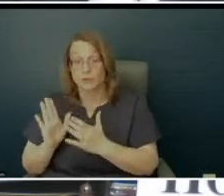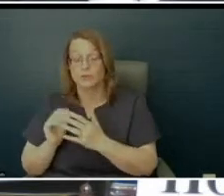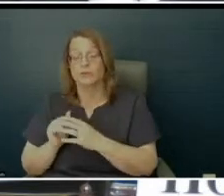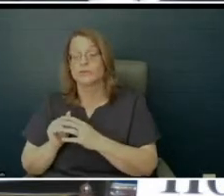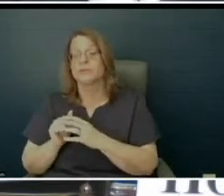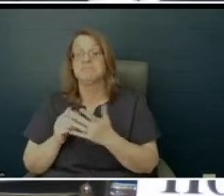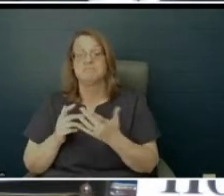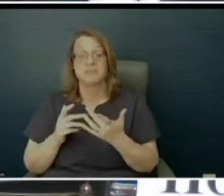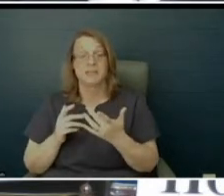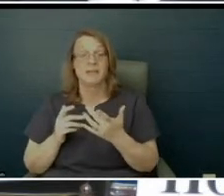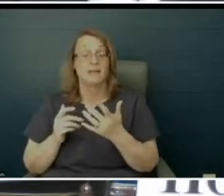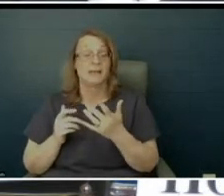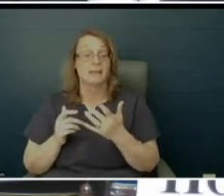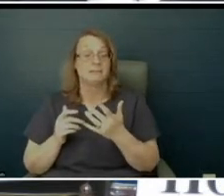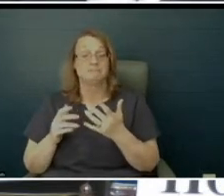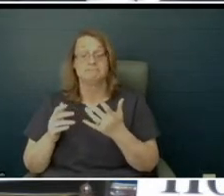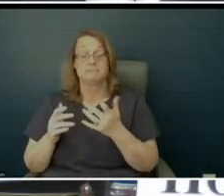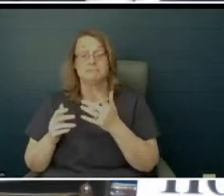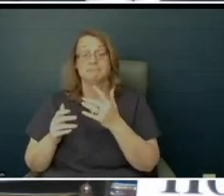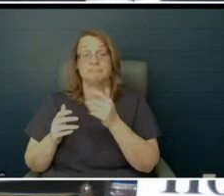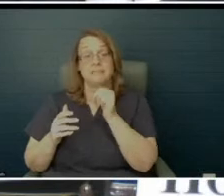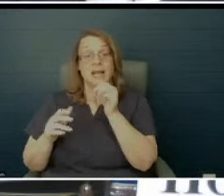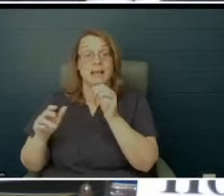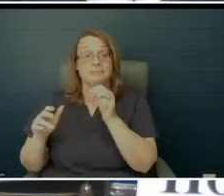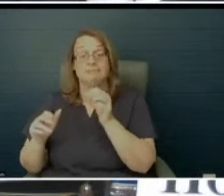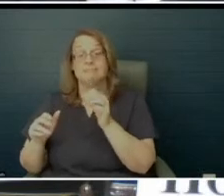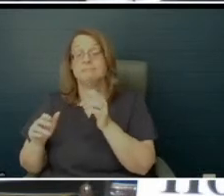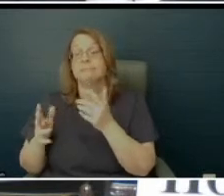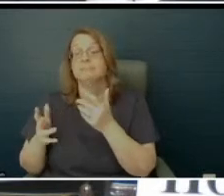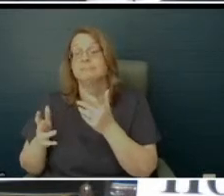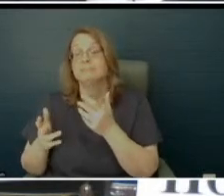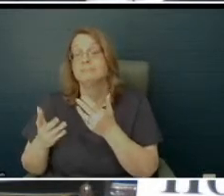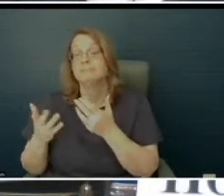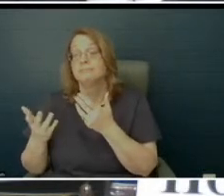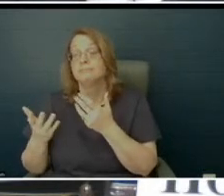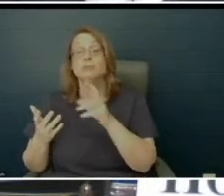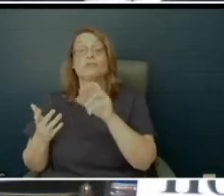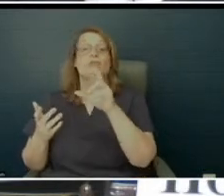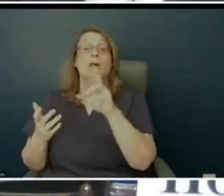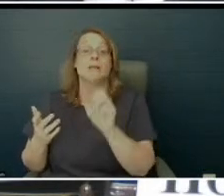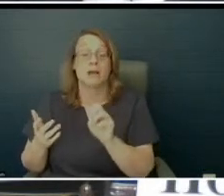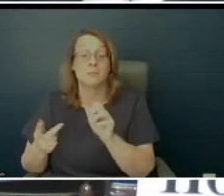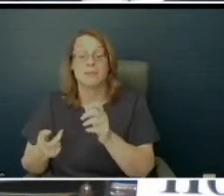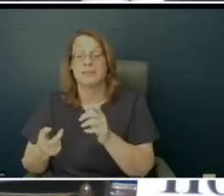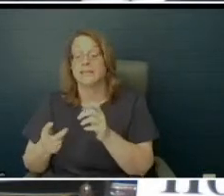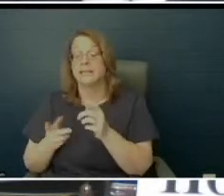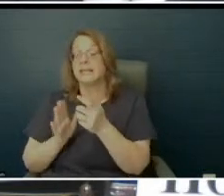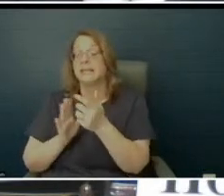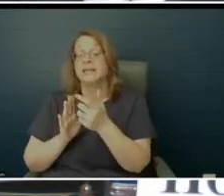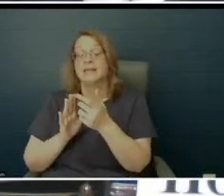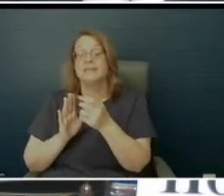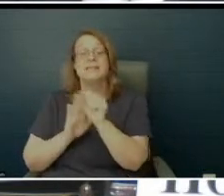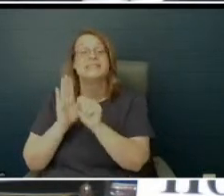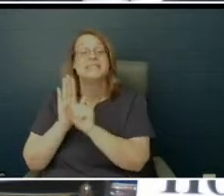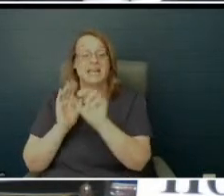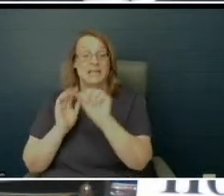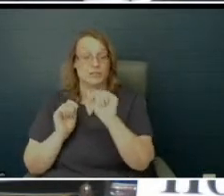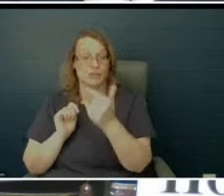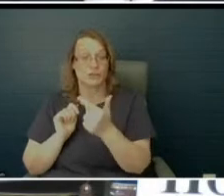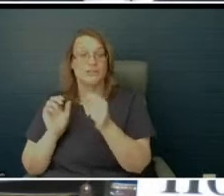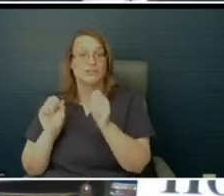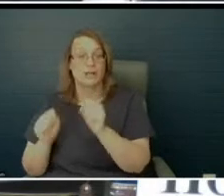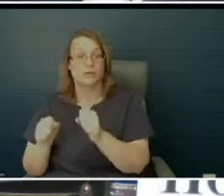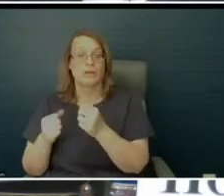uncommonly, obviously, a state Attorney General exercising prosecutorial authority on behalf of the Department of Justice would be fairly